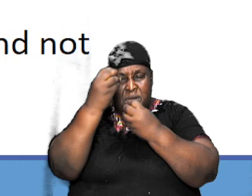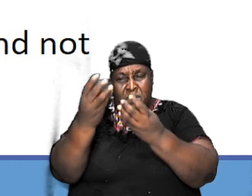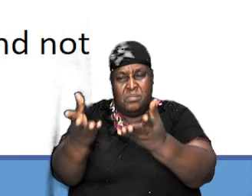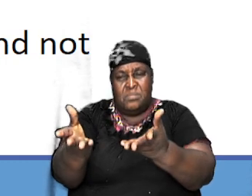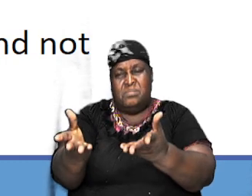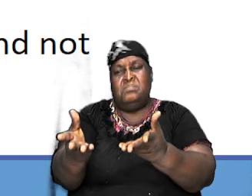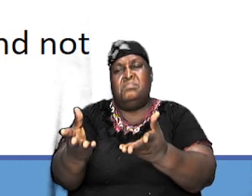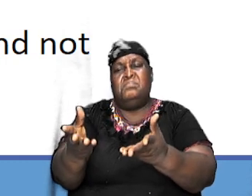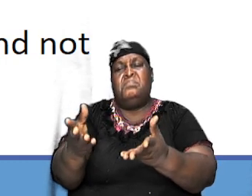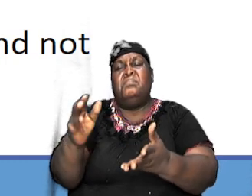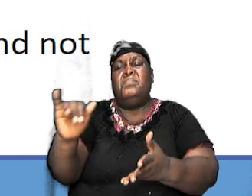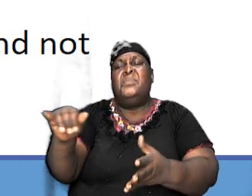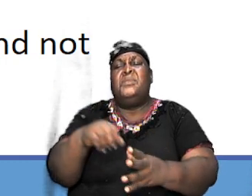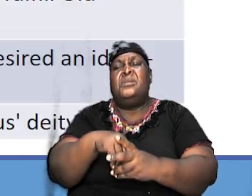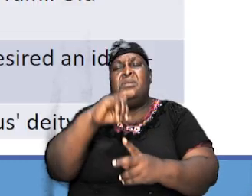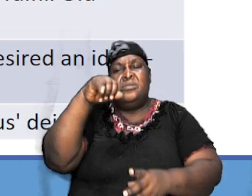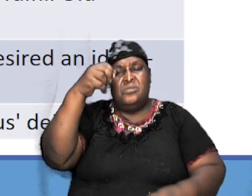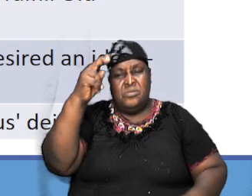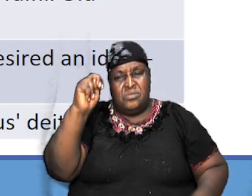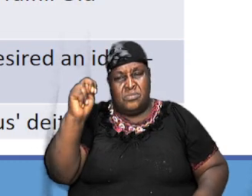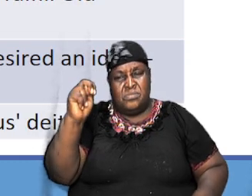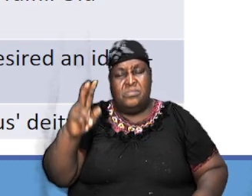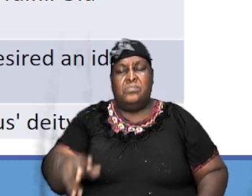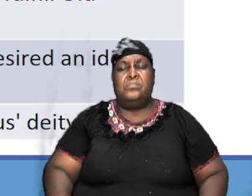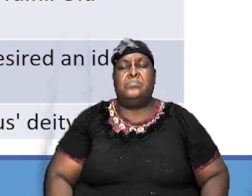there. Continue.